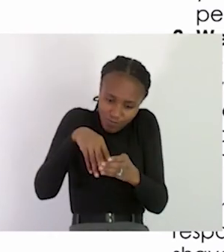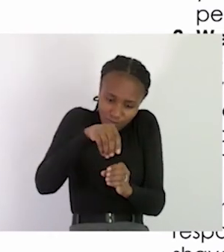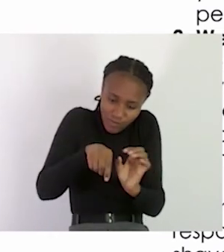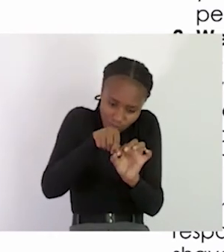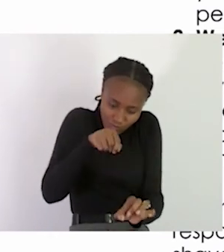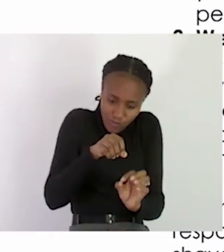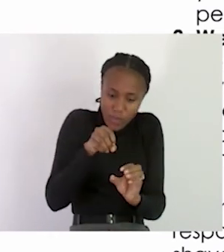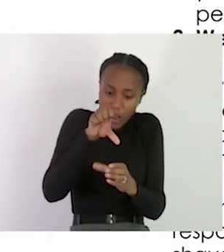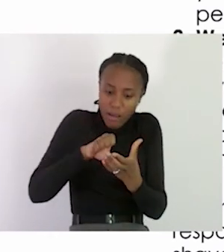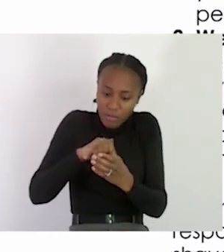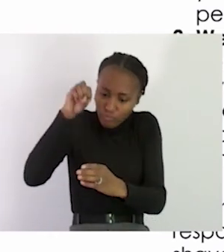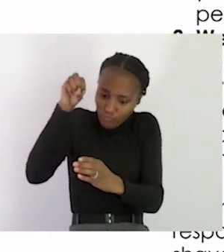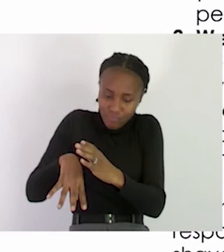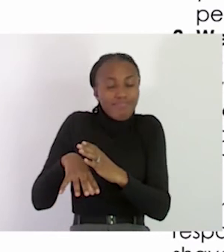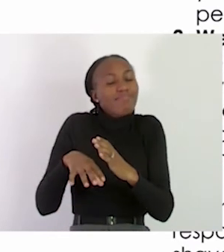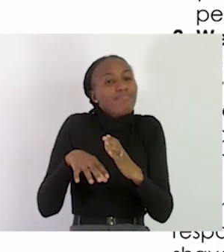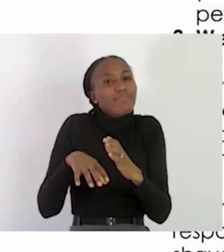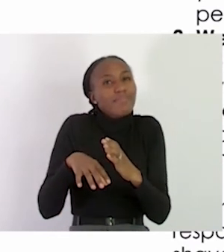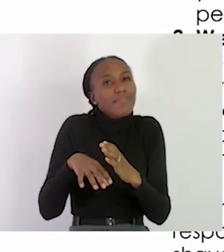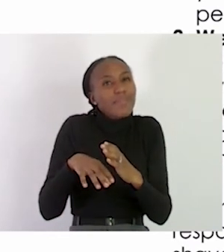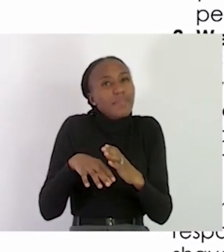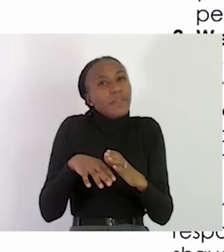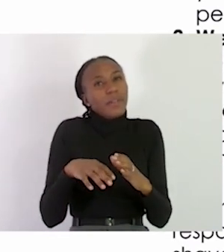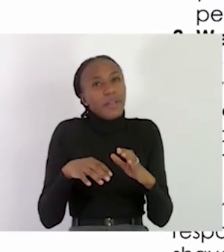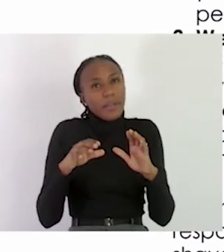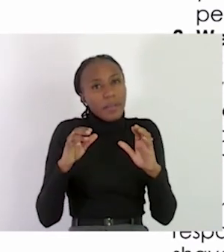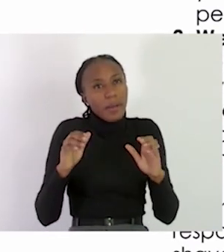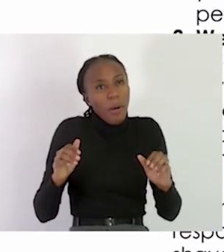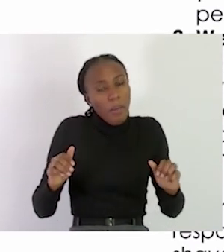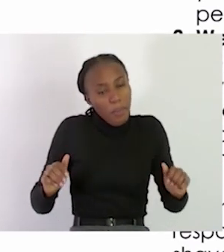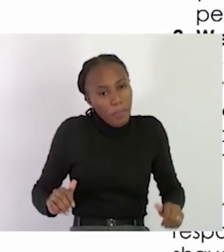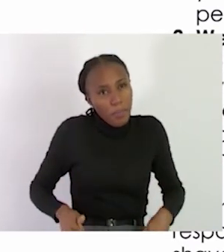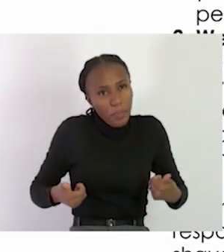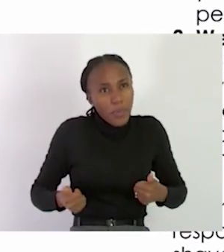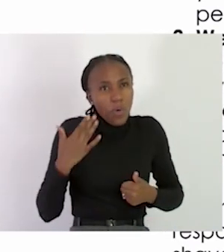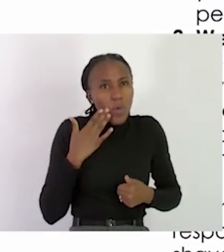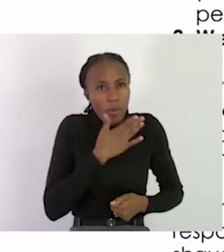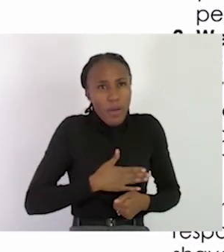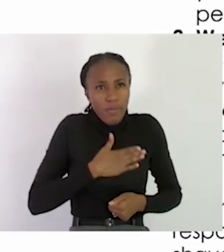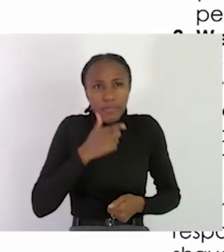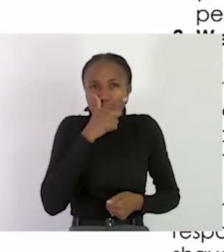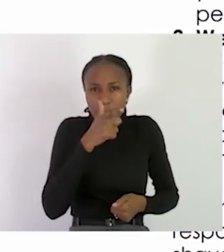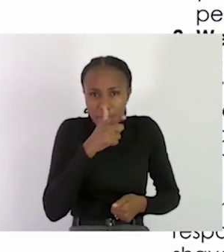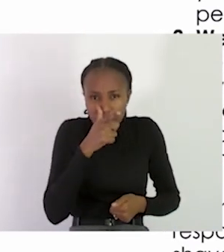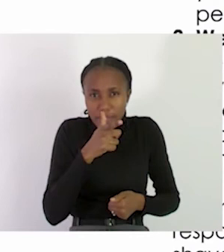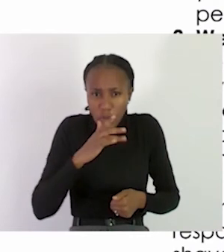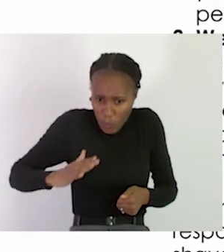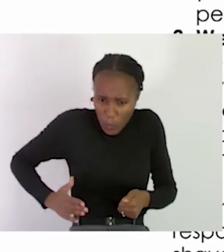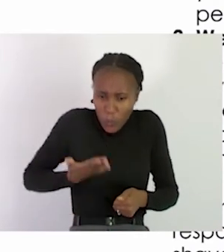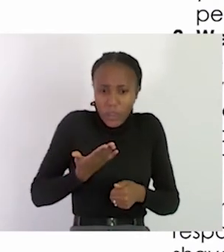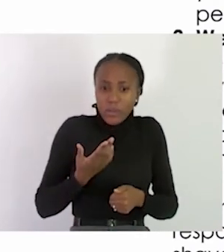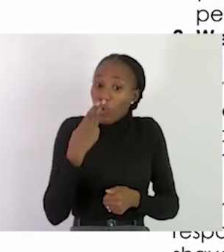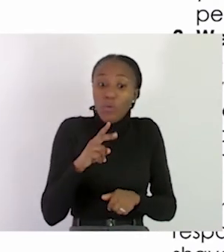in the dustbins. Boys, when you have sexual feelings or feelings of attraction towards a girl, does